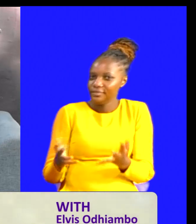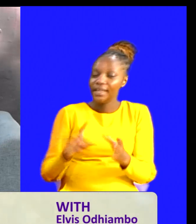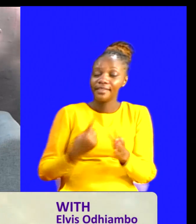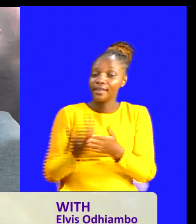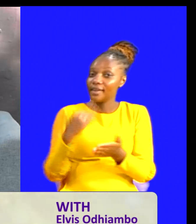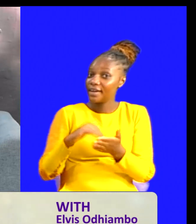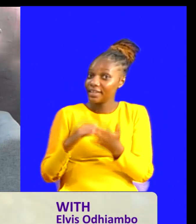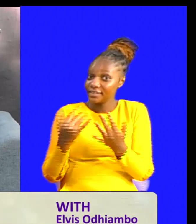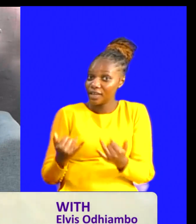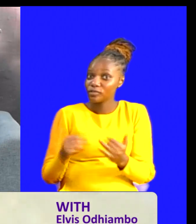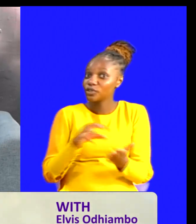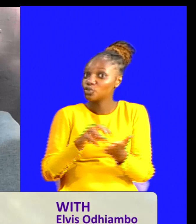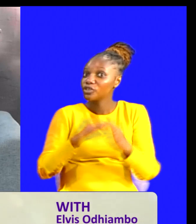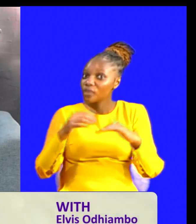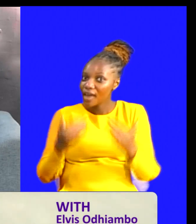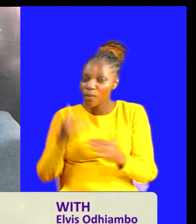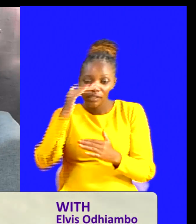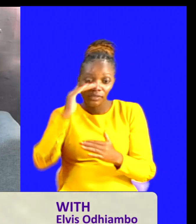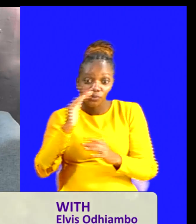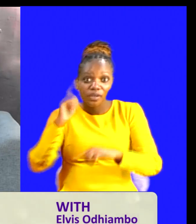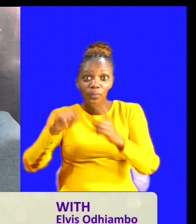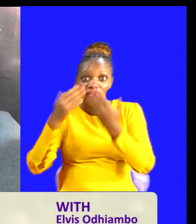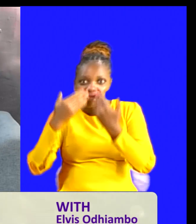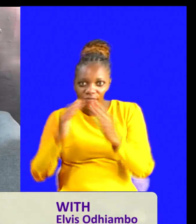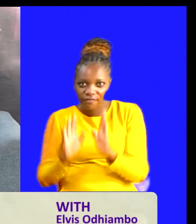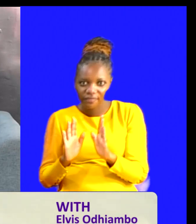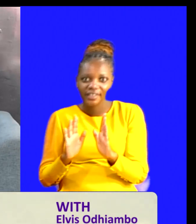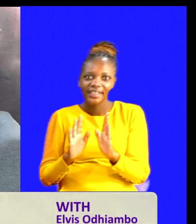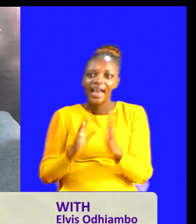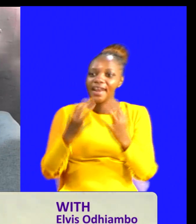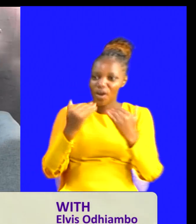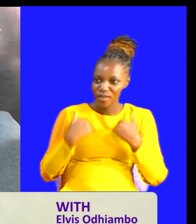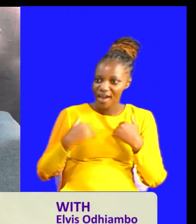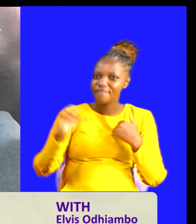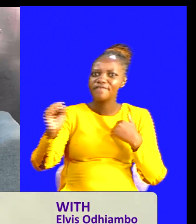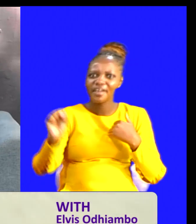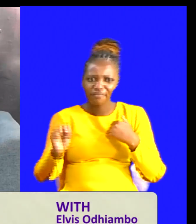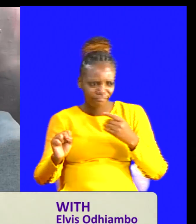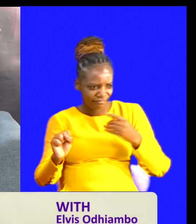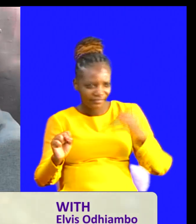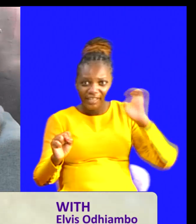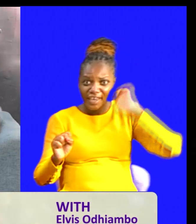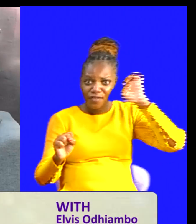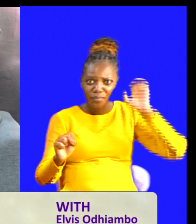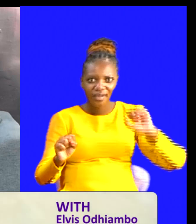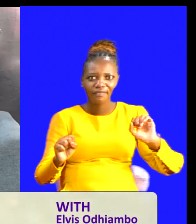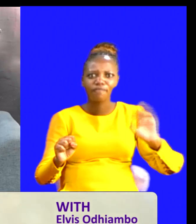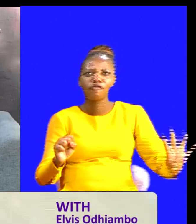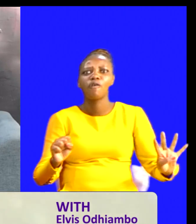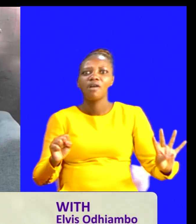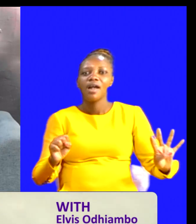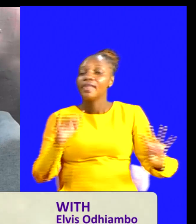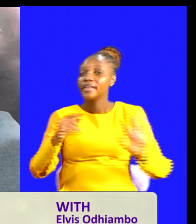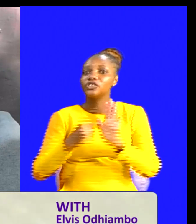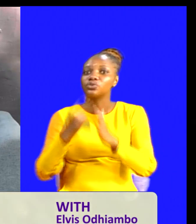again, right now, Eliud Kipchoge winning the Berlin Marathon, you know, say now he has 5, he has surpassed, you know, Haile Gebrselassie. That goes to